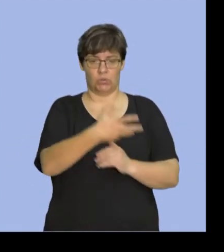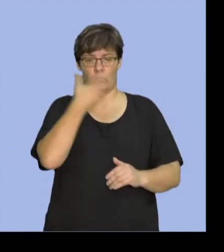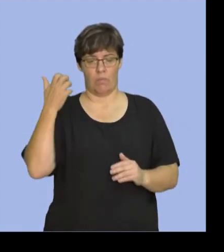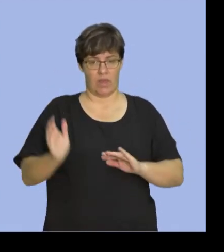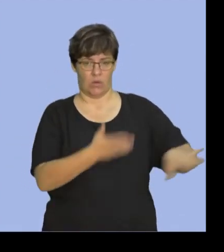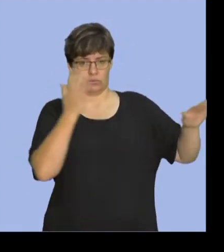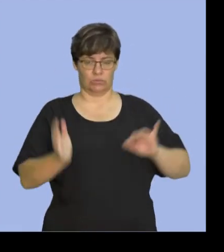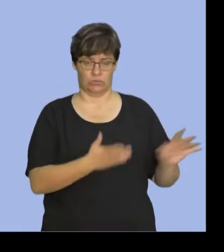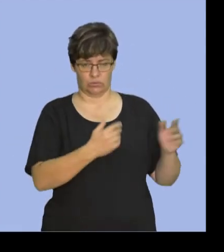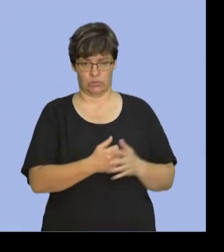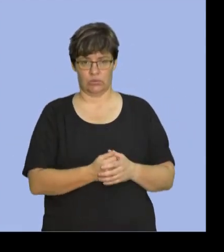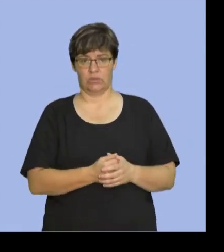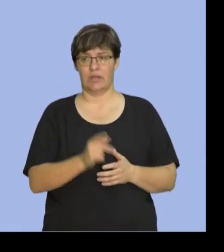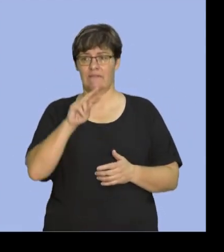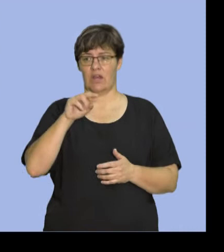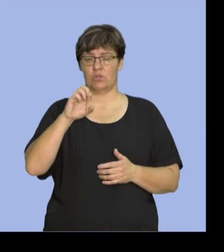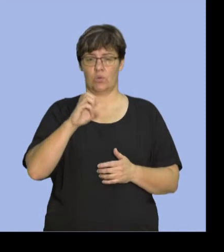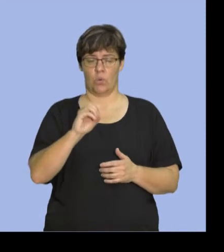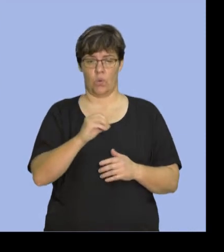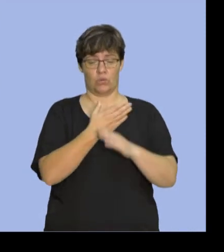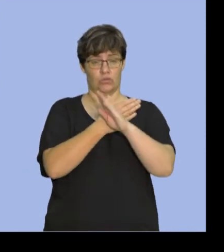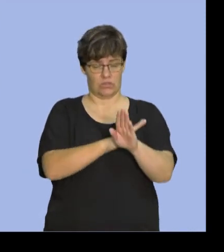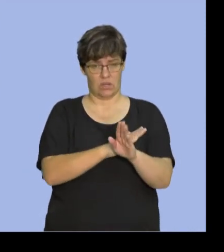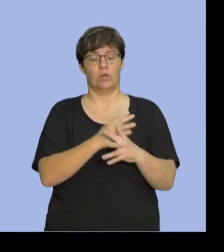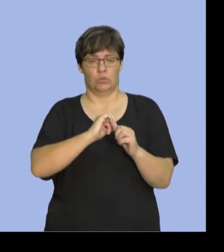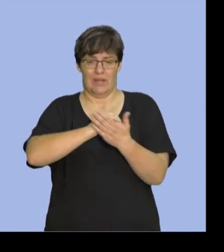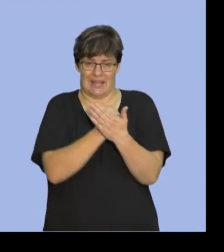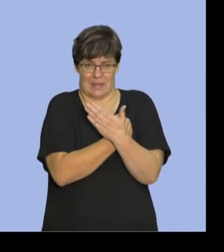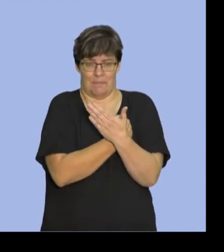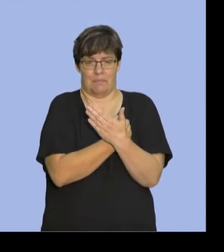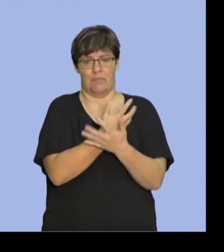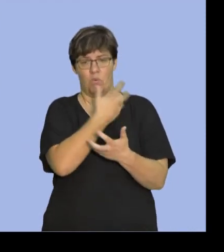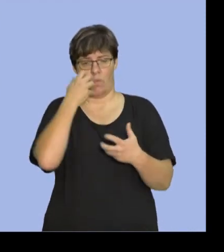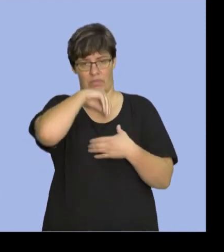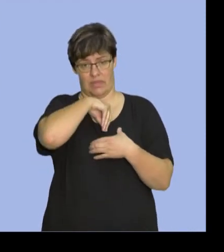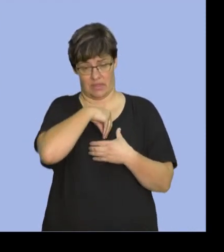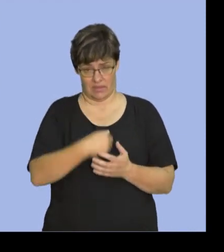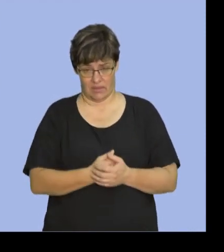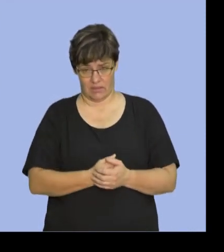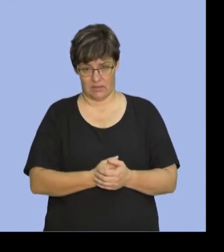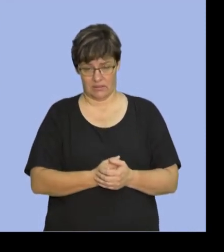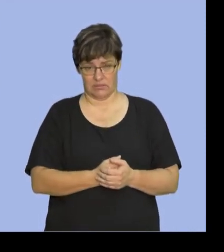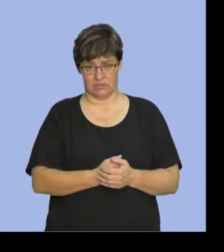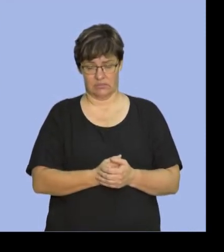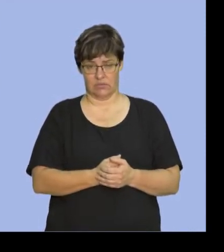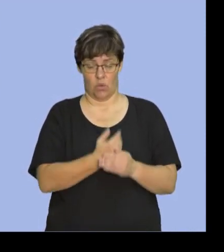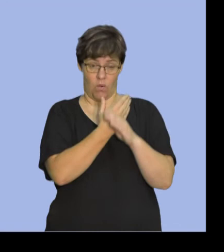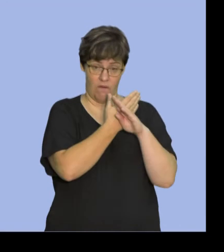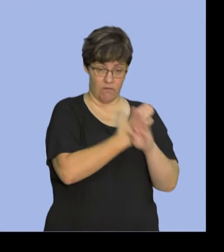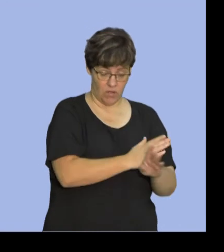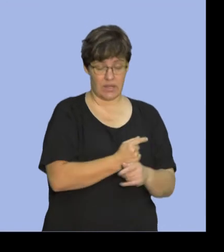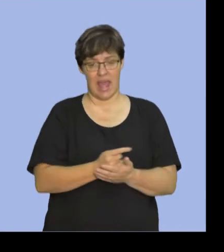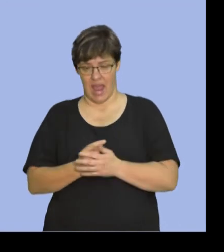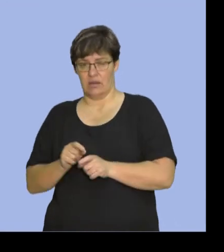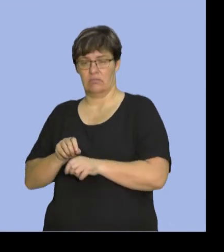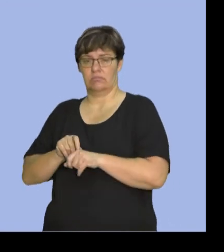and vasoconstriction would be a mechanism to conserve the heat. So we're conserving the heat in our body through